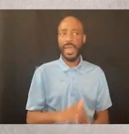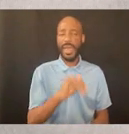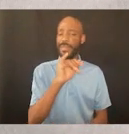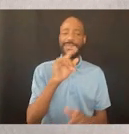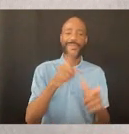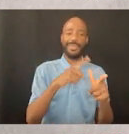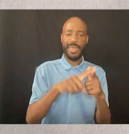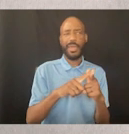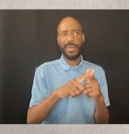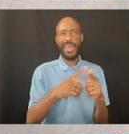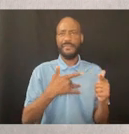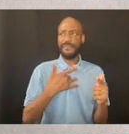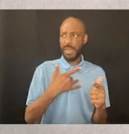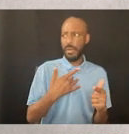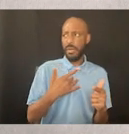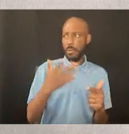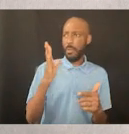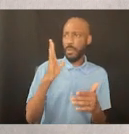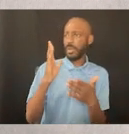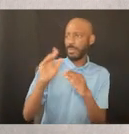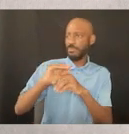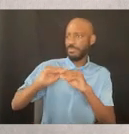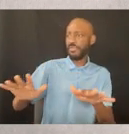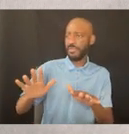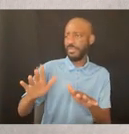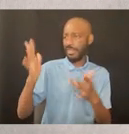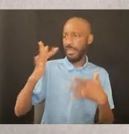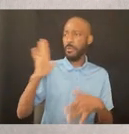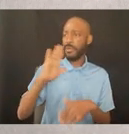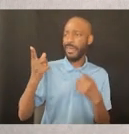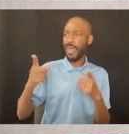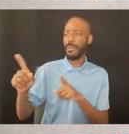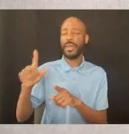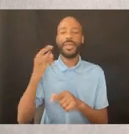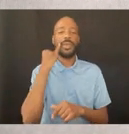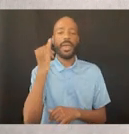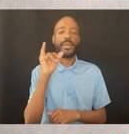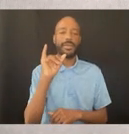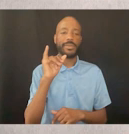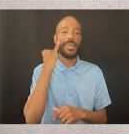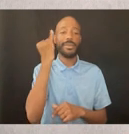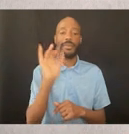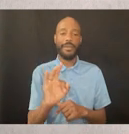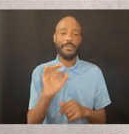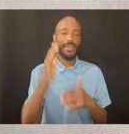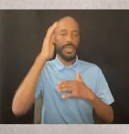So I still think that as we progress and as governments and